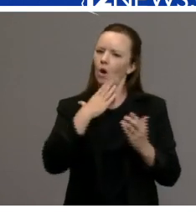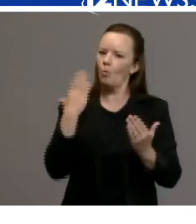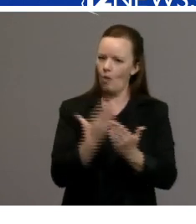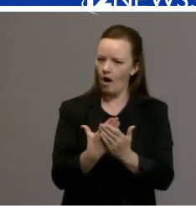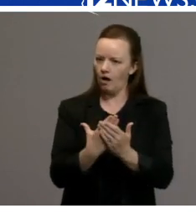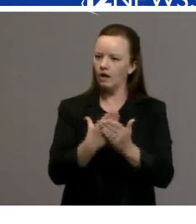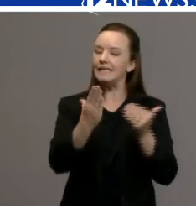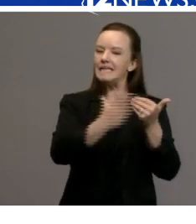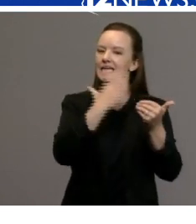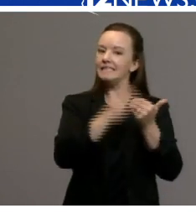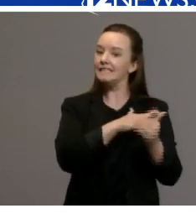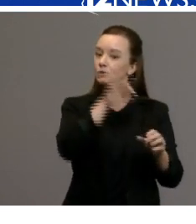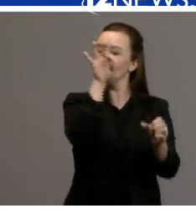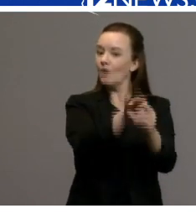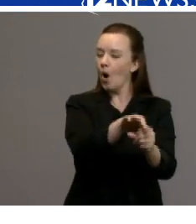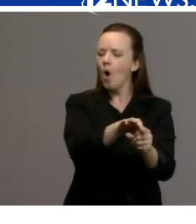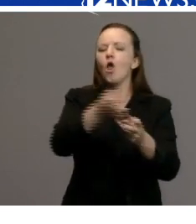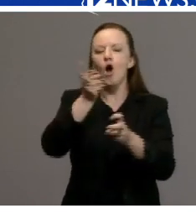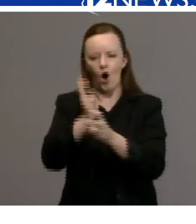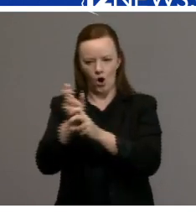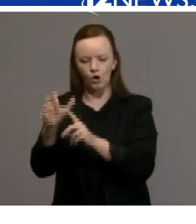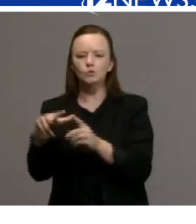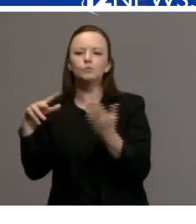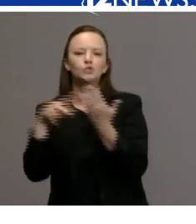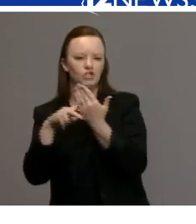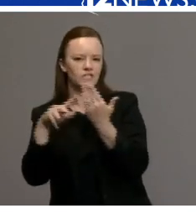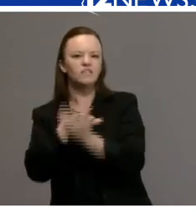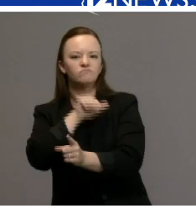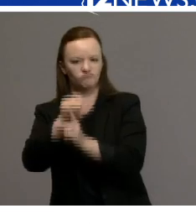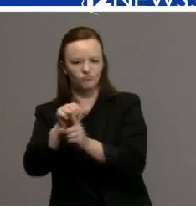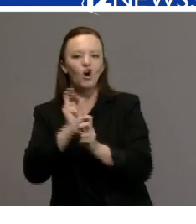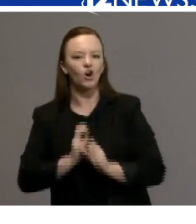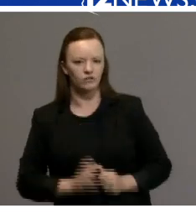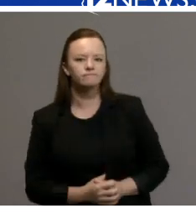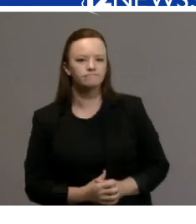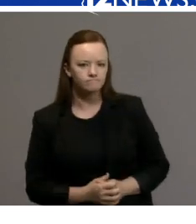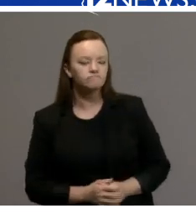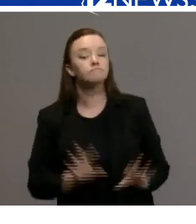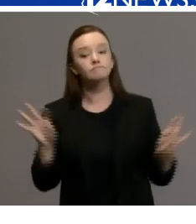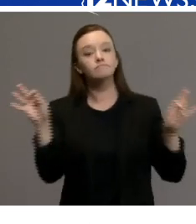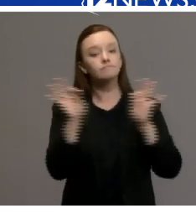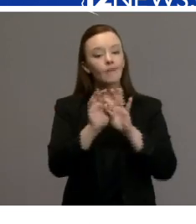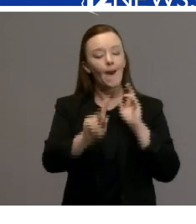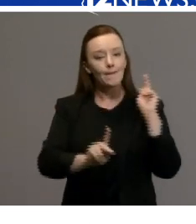cheat. And I think it's important as people expand the options